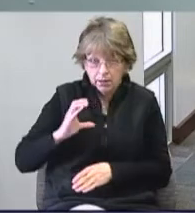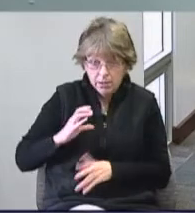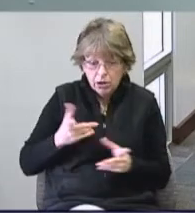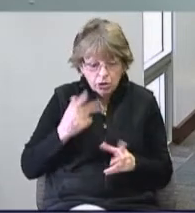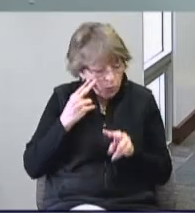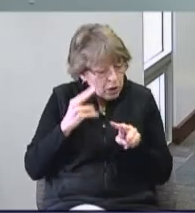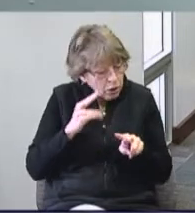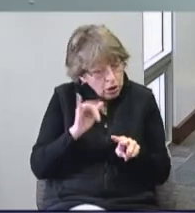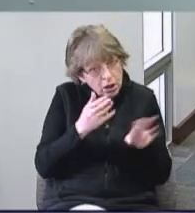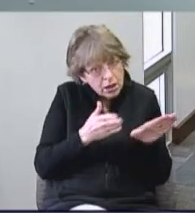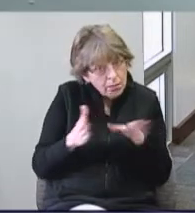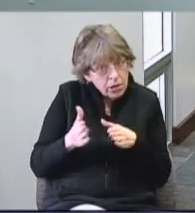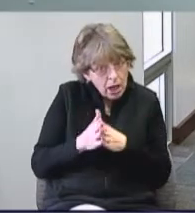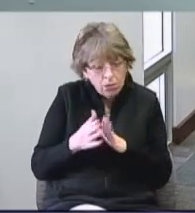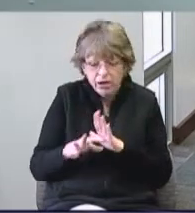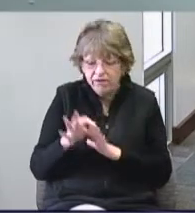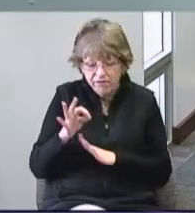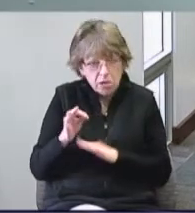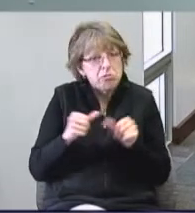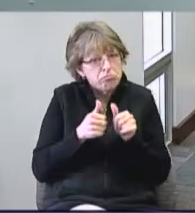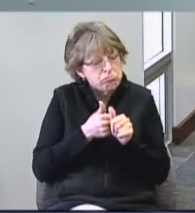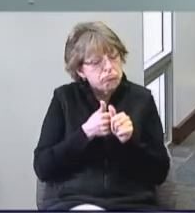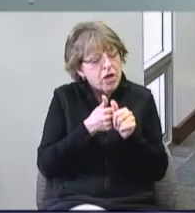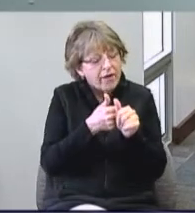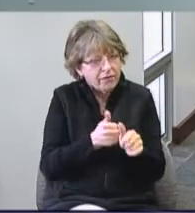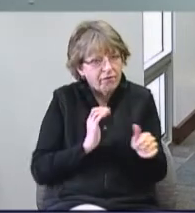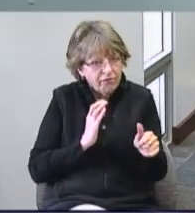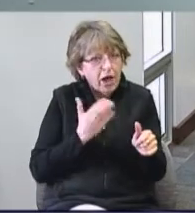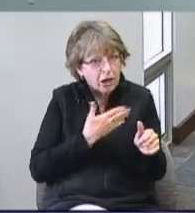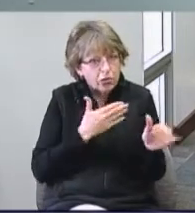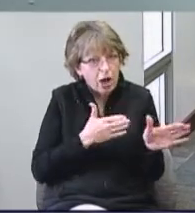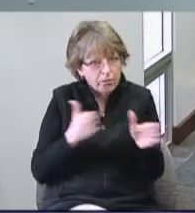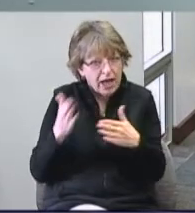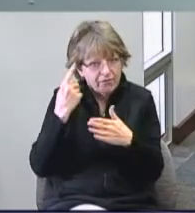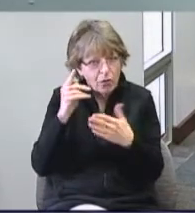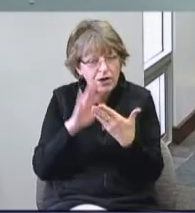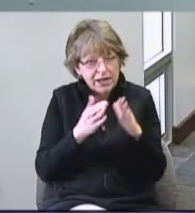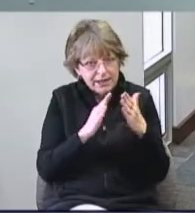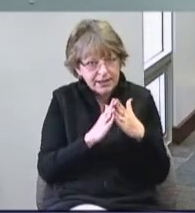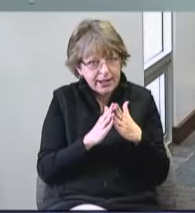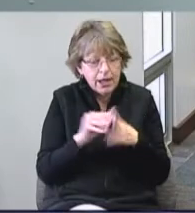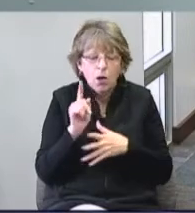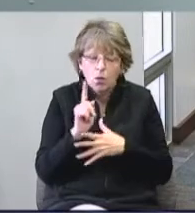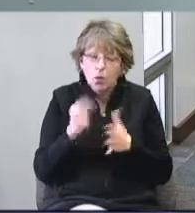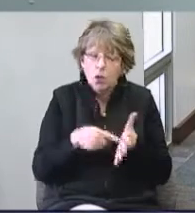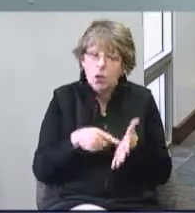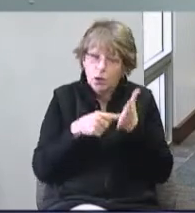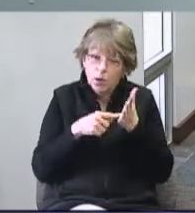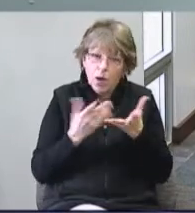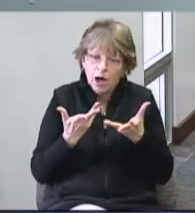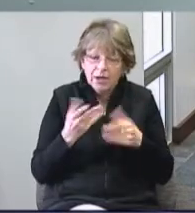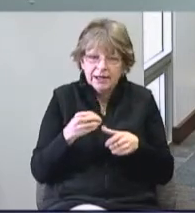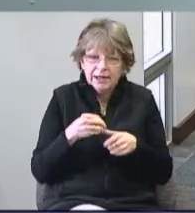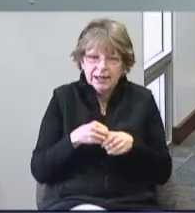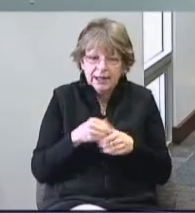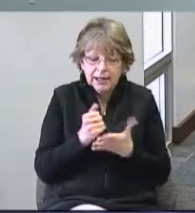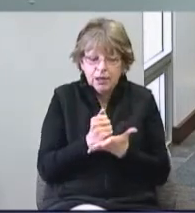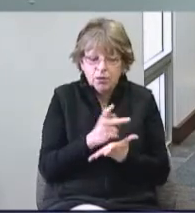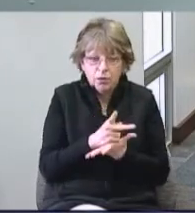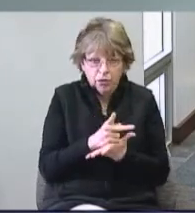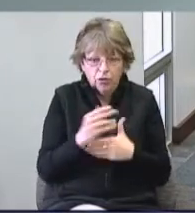redevelopment plan and found that it was consistent with our comprehensive plan, which is one of the requirements in the